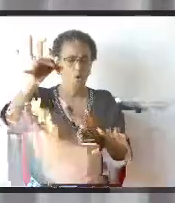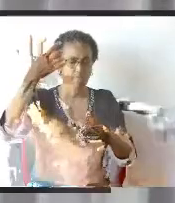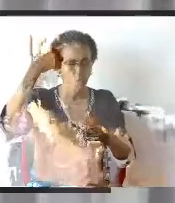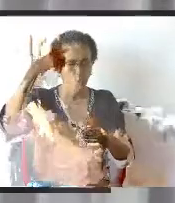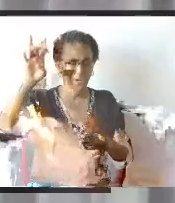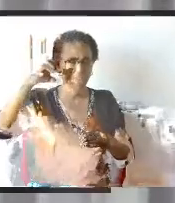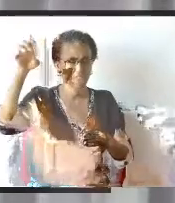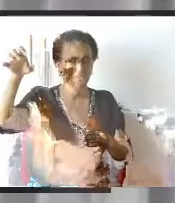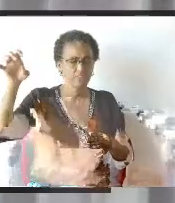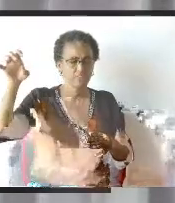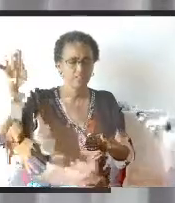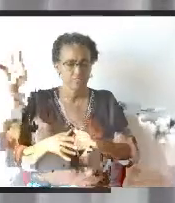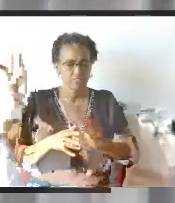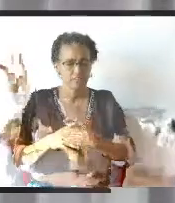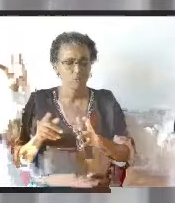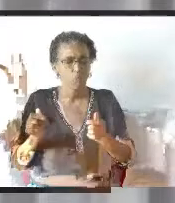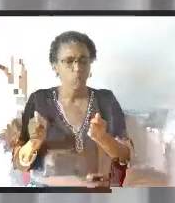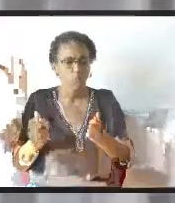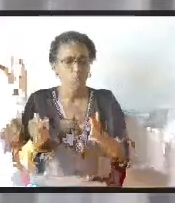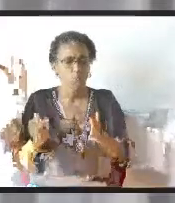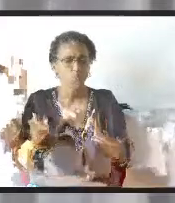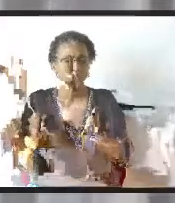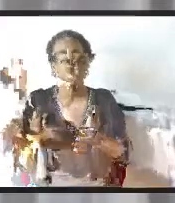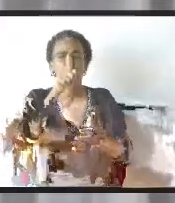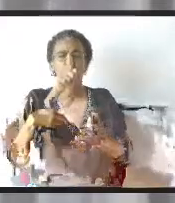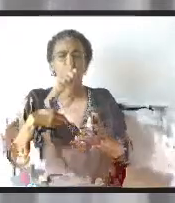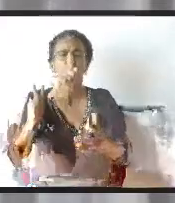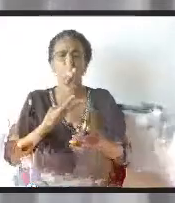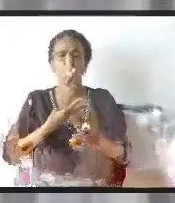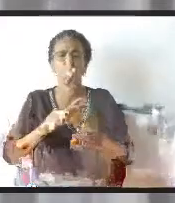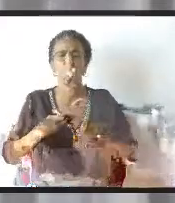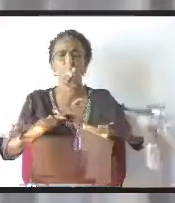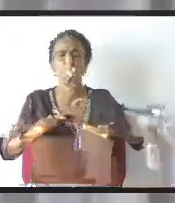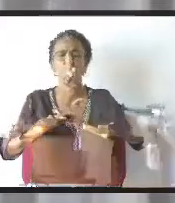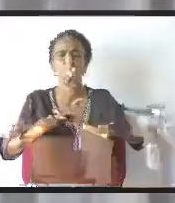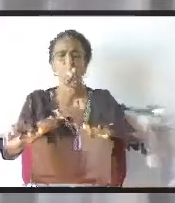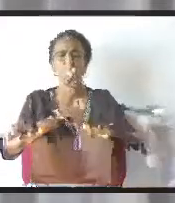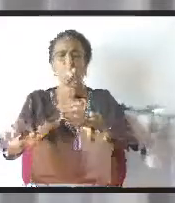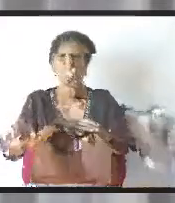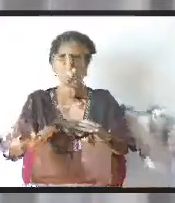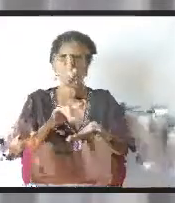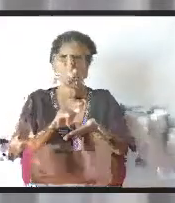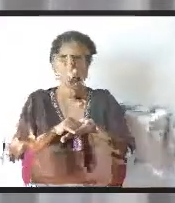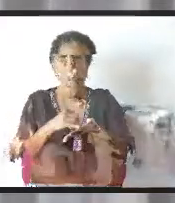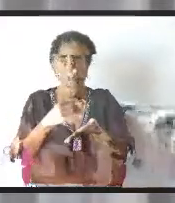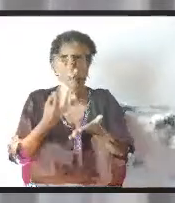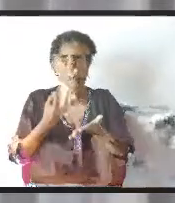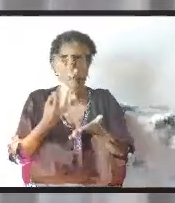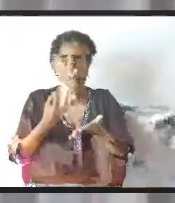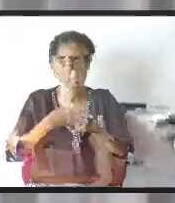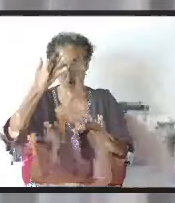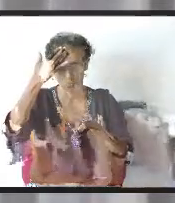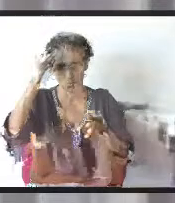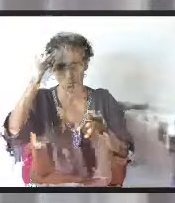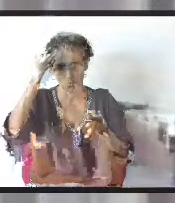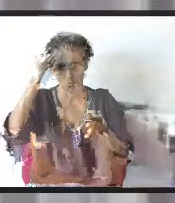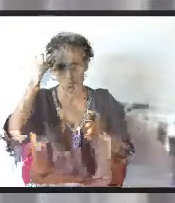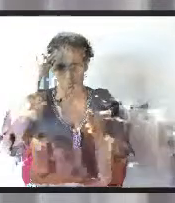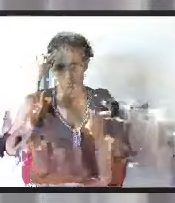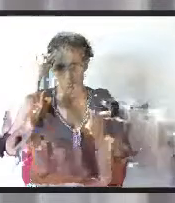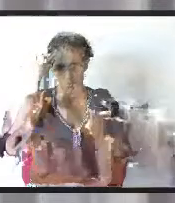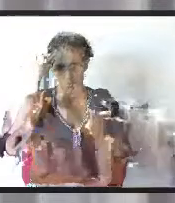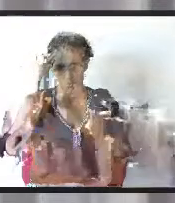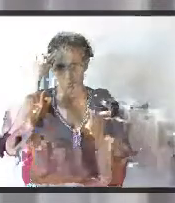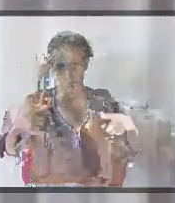this assurance, with this fact that we know, we can come boldly before your